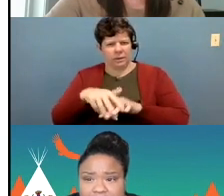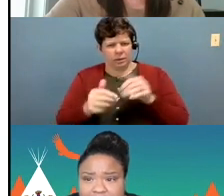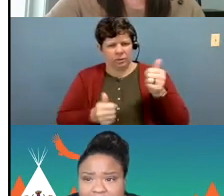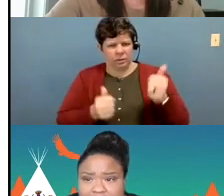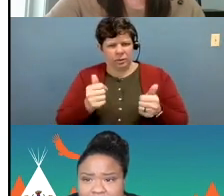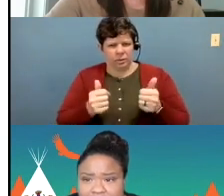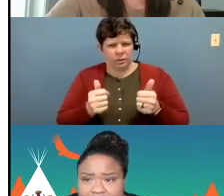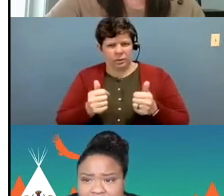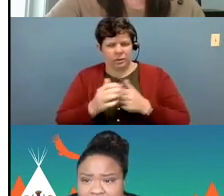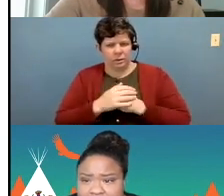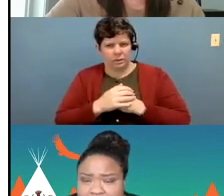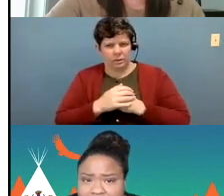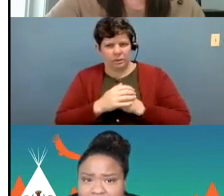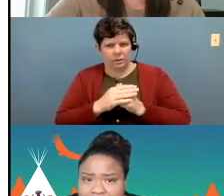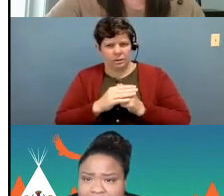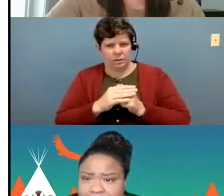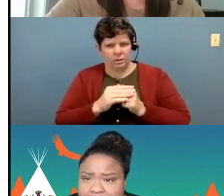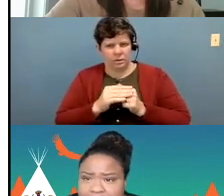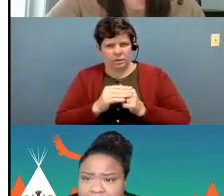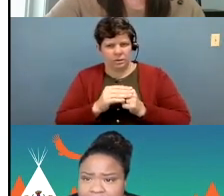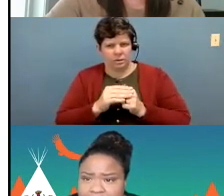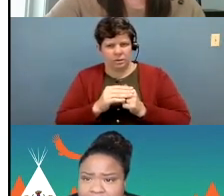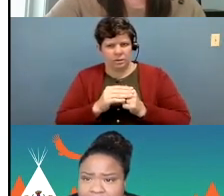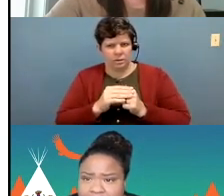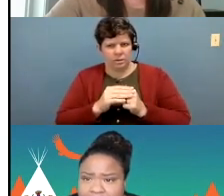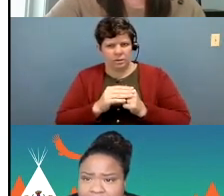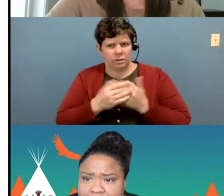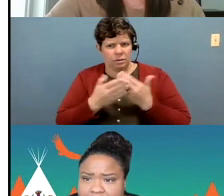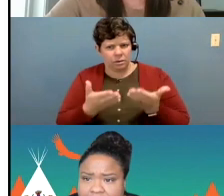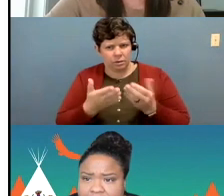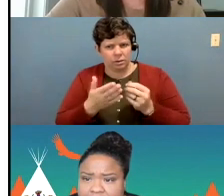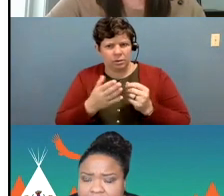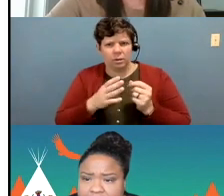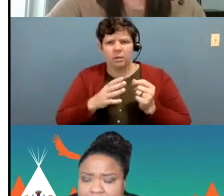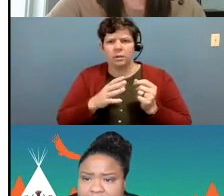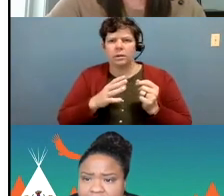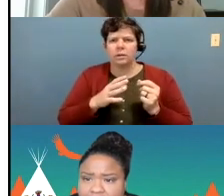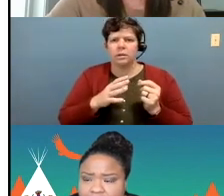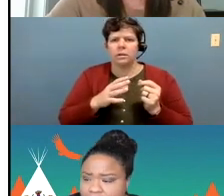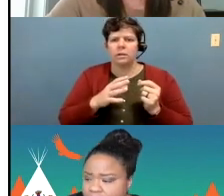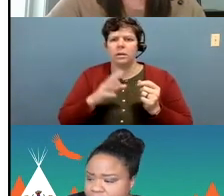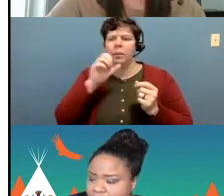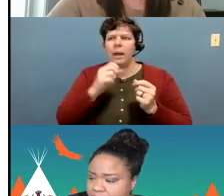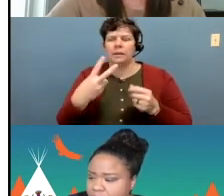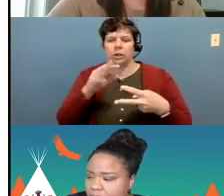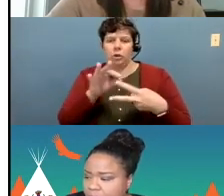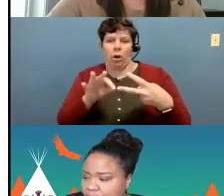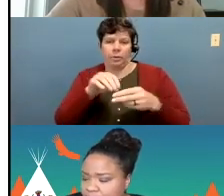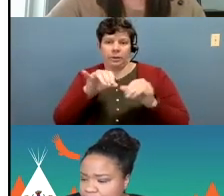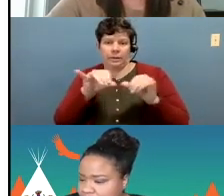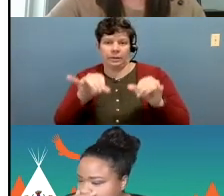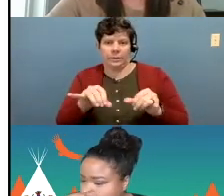really great question. I might contextualize it based on your answer. So go ahead. What is the... Sure. So I guess the 2 options that we have is to list if